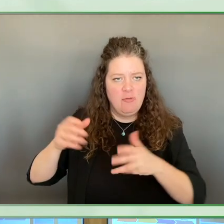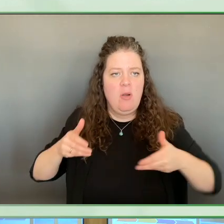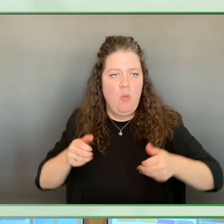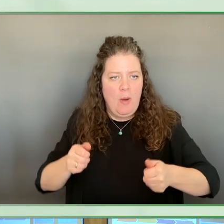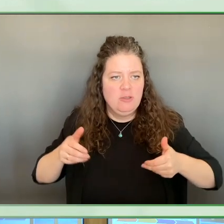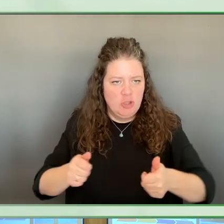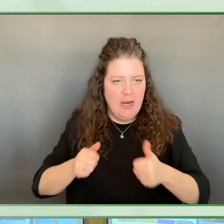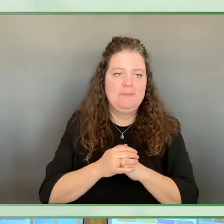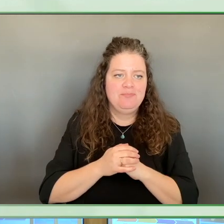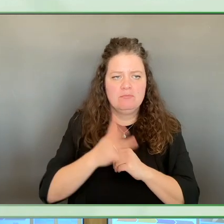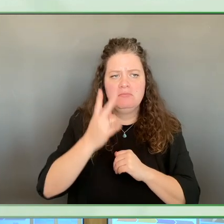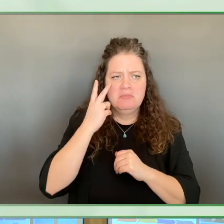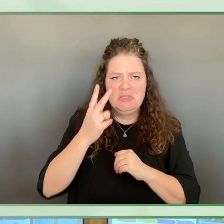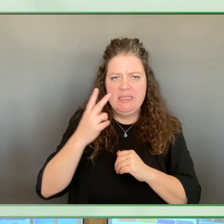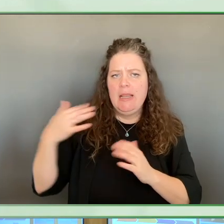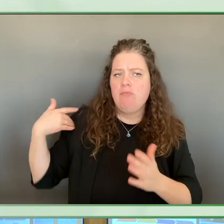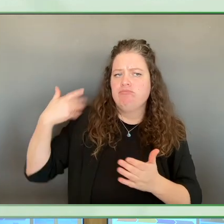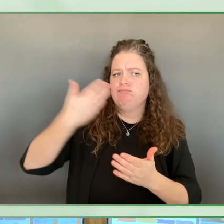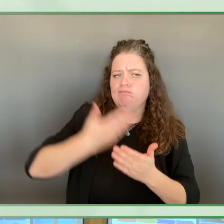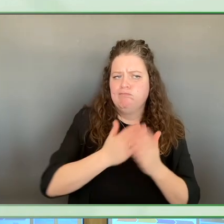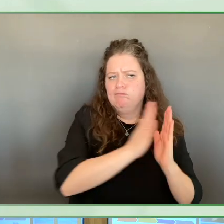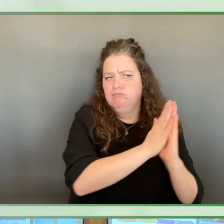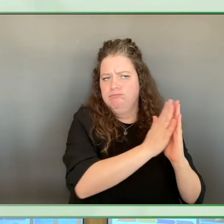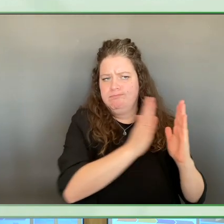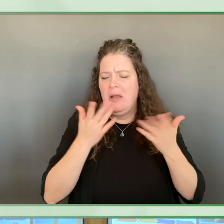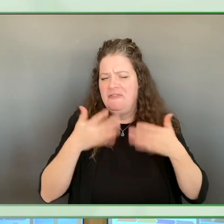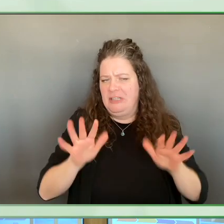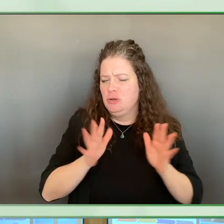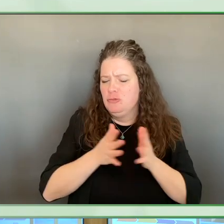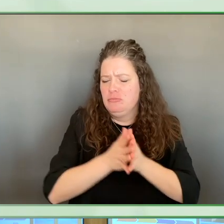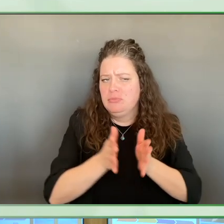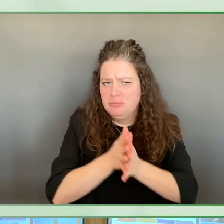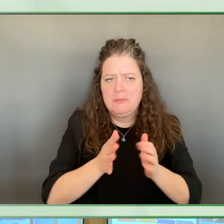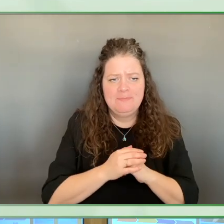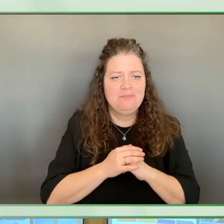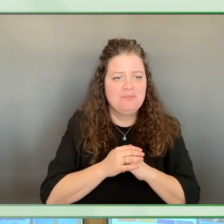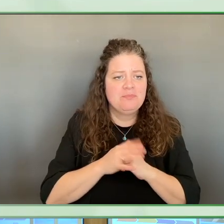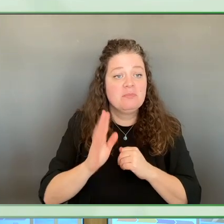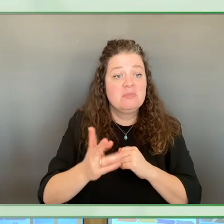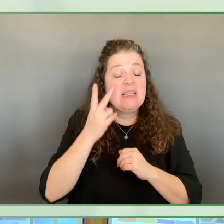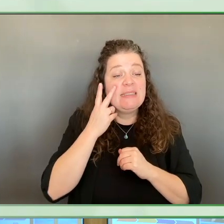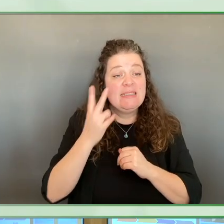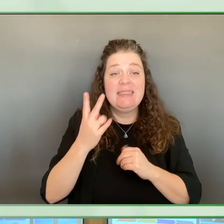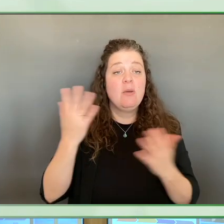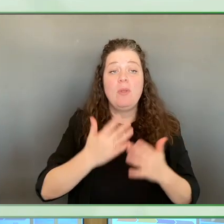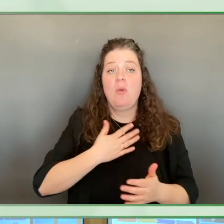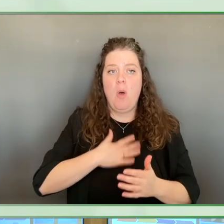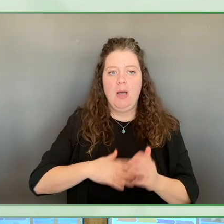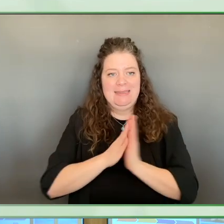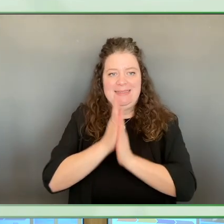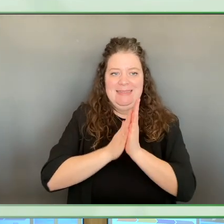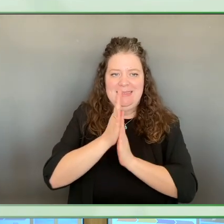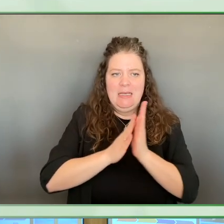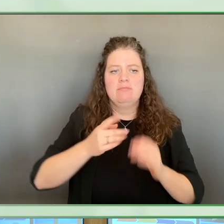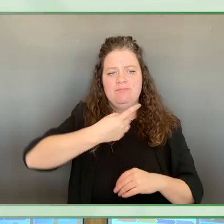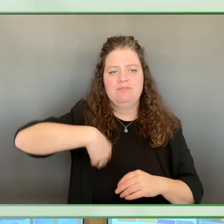I've already told you. But as we move forward, what we are looking forward to is to start building our own factory, get it ISO